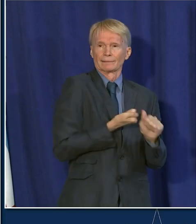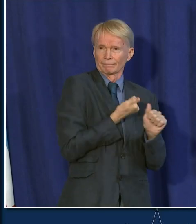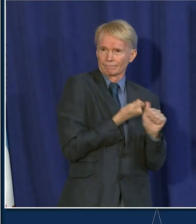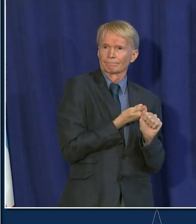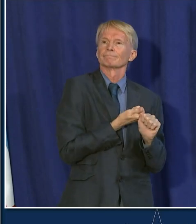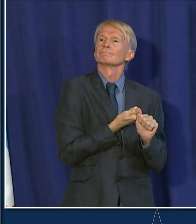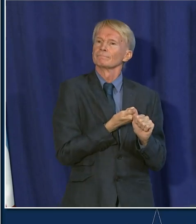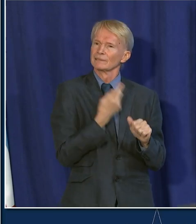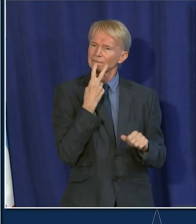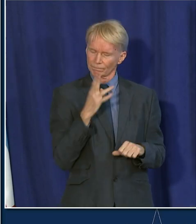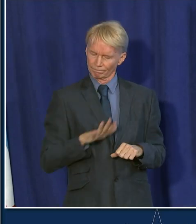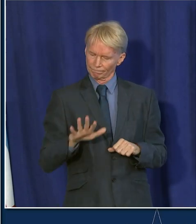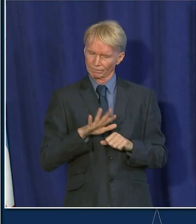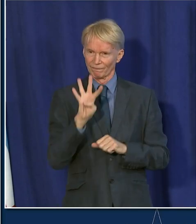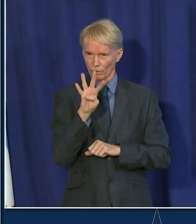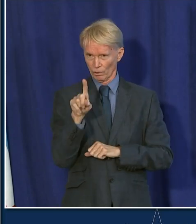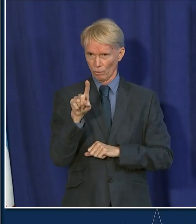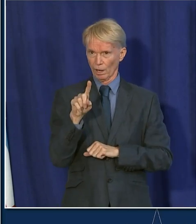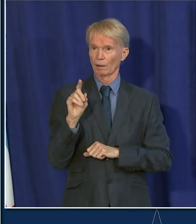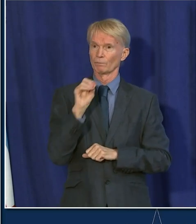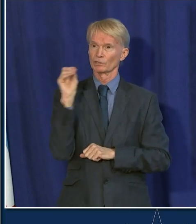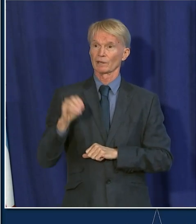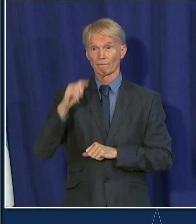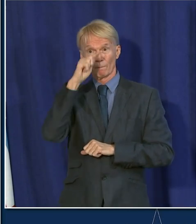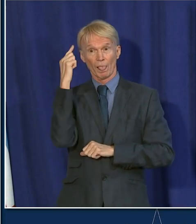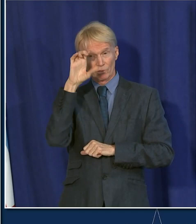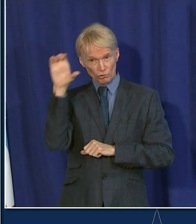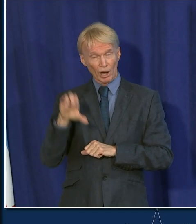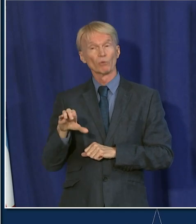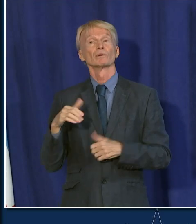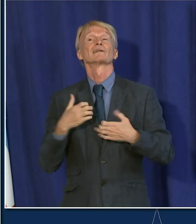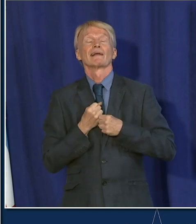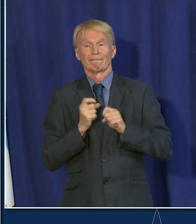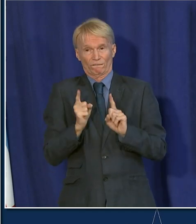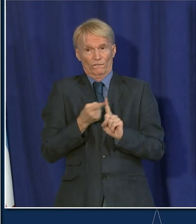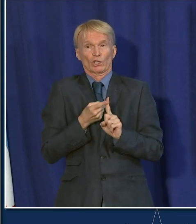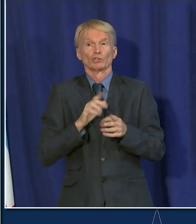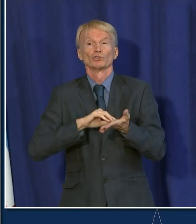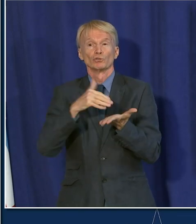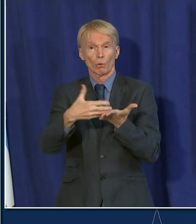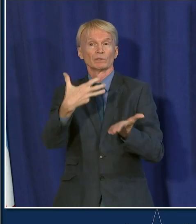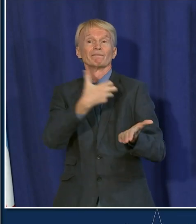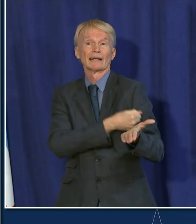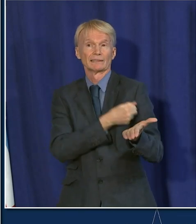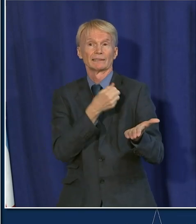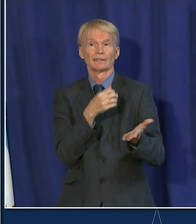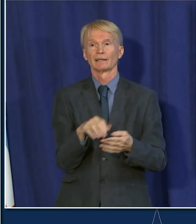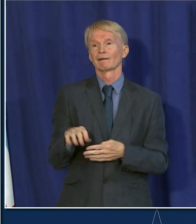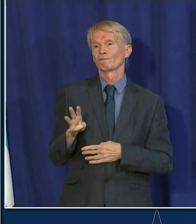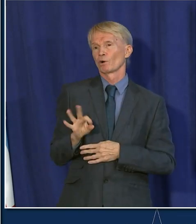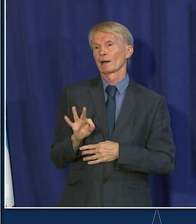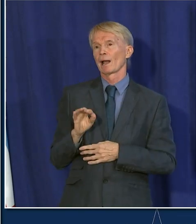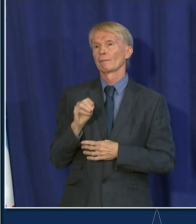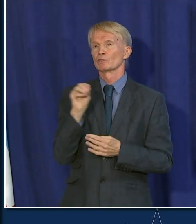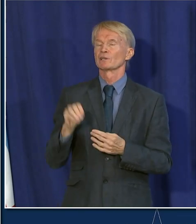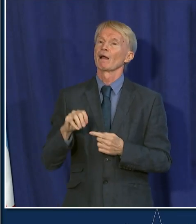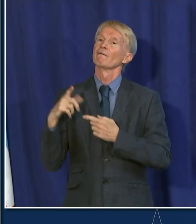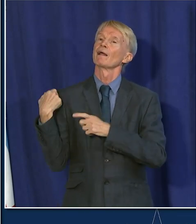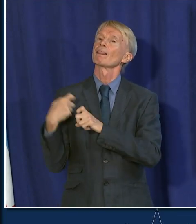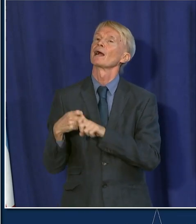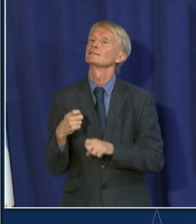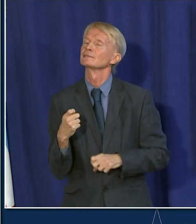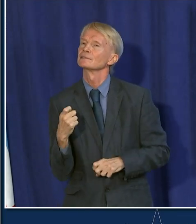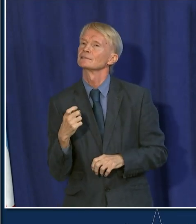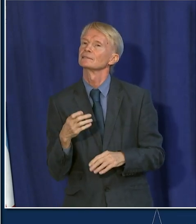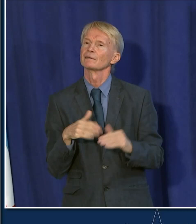about 41% of Black Chicagoans have gotten at least a first dose of vaccine, about 49% of Latinx, compared to more